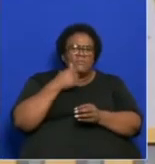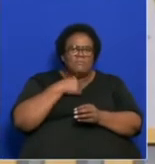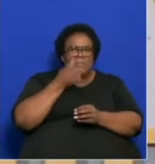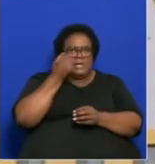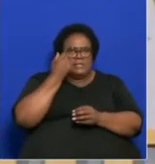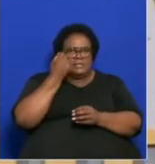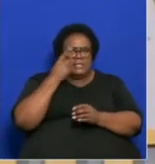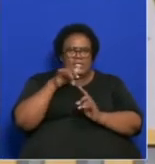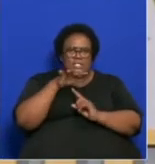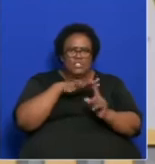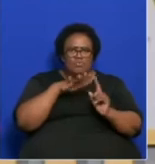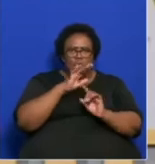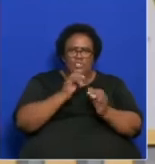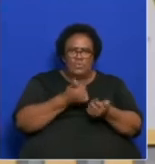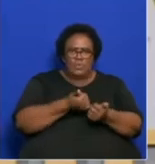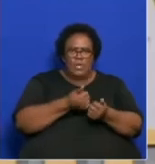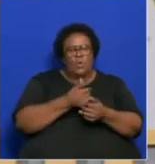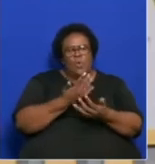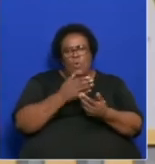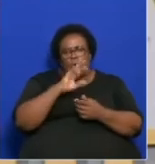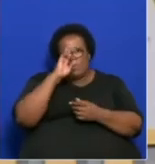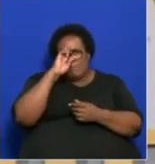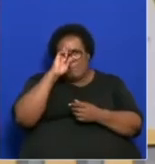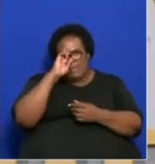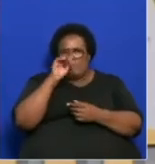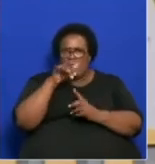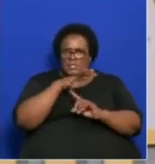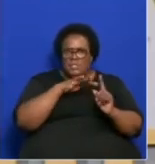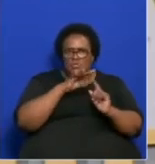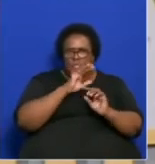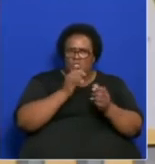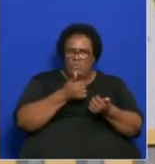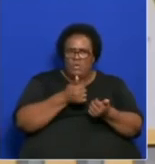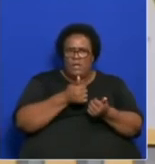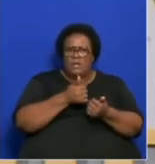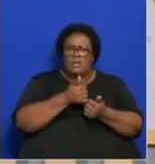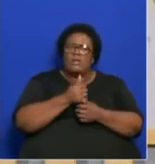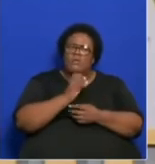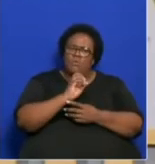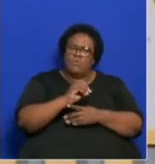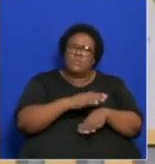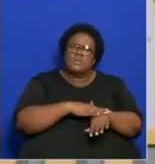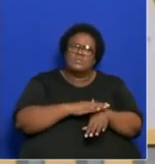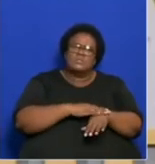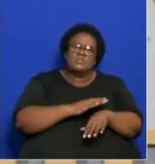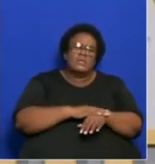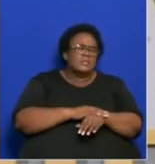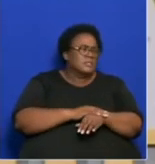remember the situation very well. There was a point where the reason for